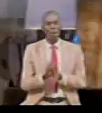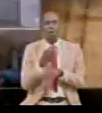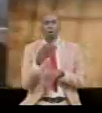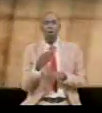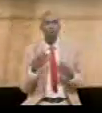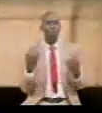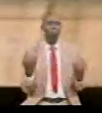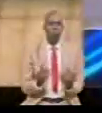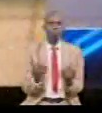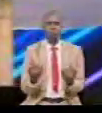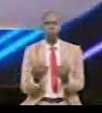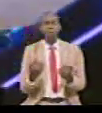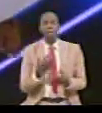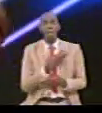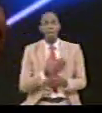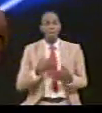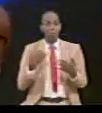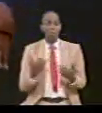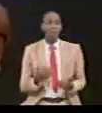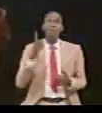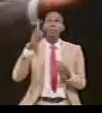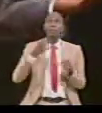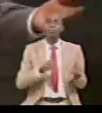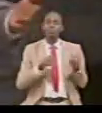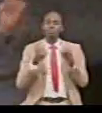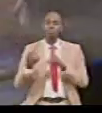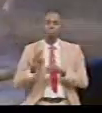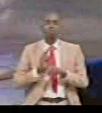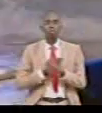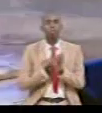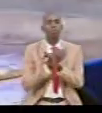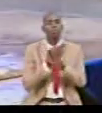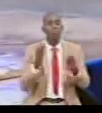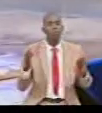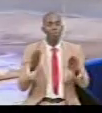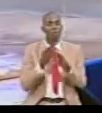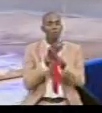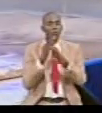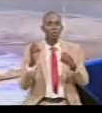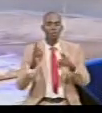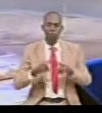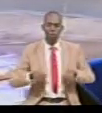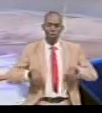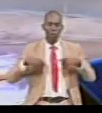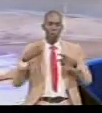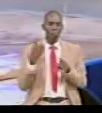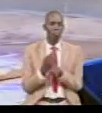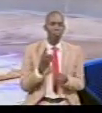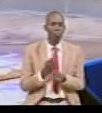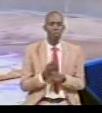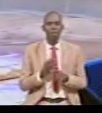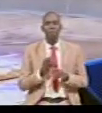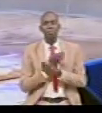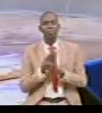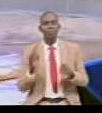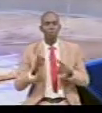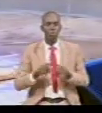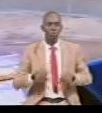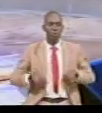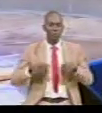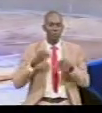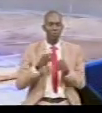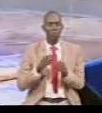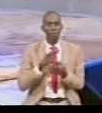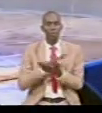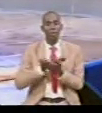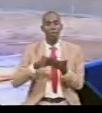And now he sets us free. Free to live aright. I'm free to live in righteousness.